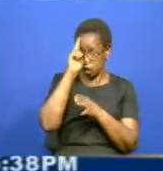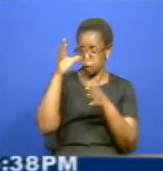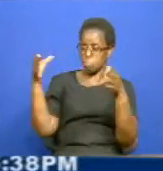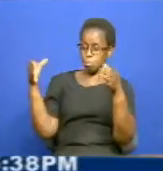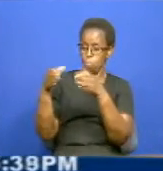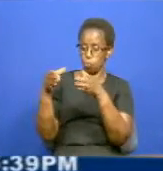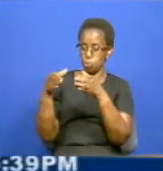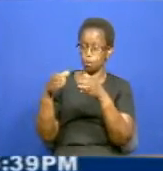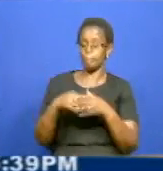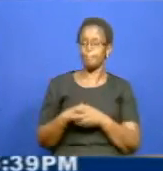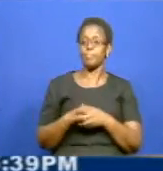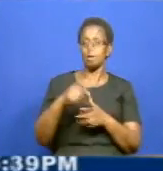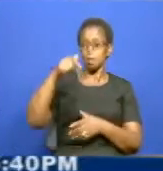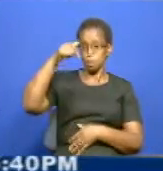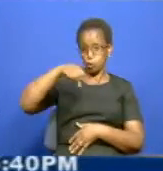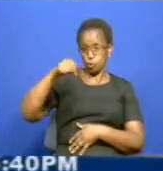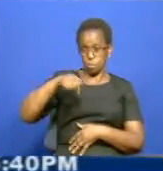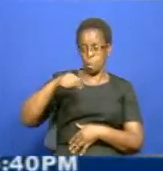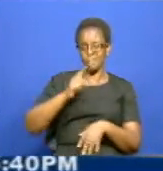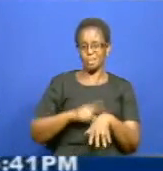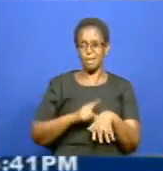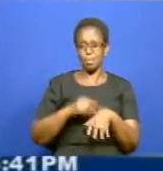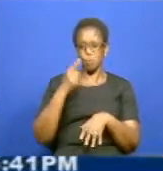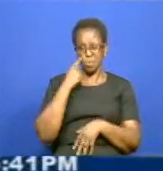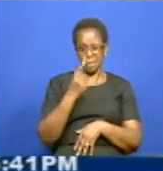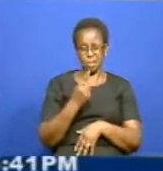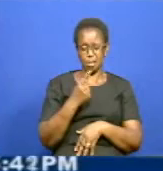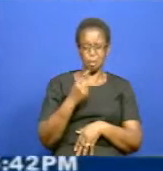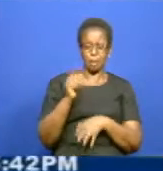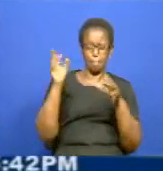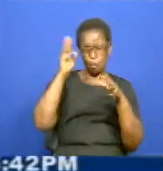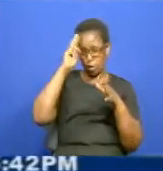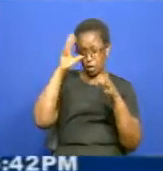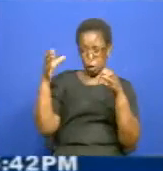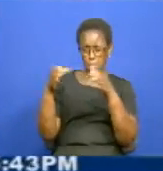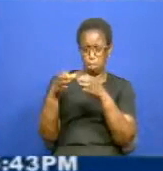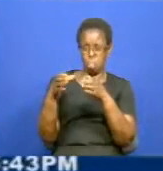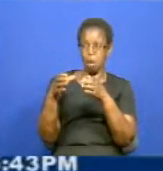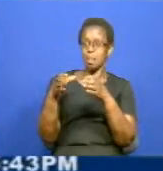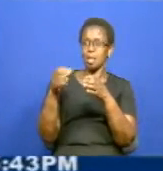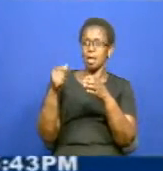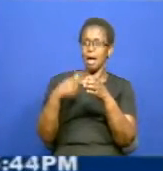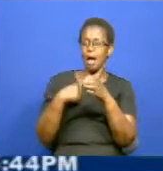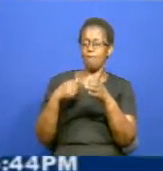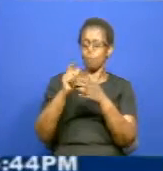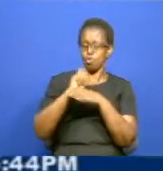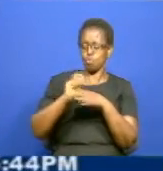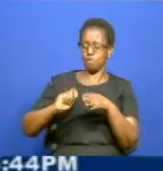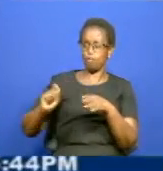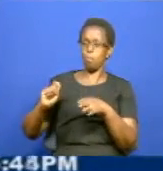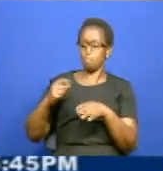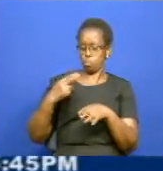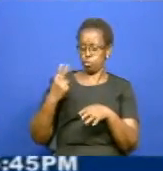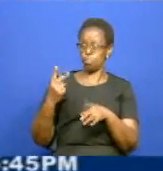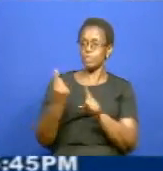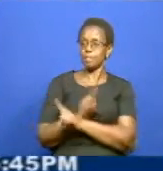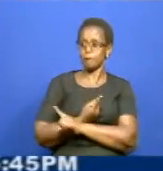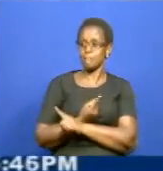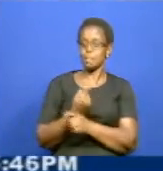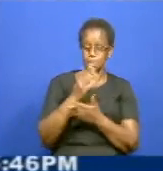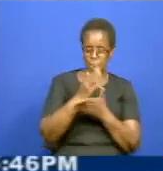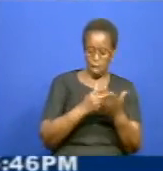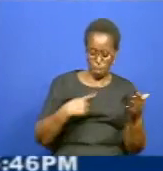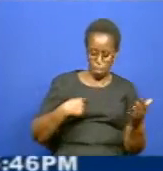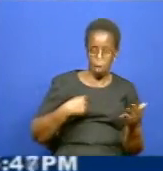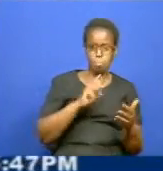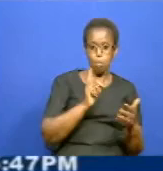even today, when you look at the police force, they're wearing two different sets of uniform. There are those in blue, there are